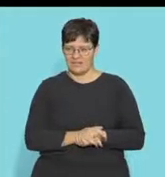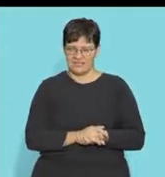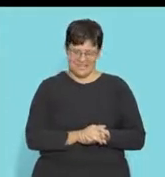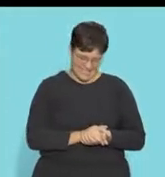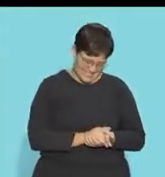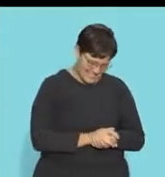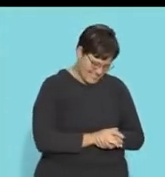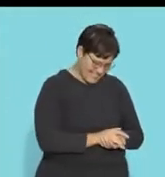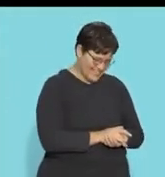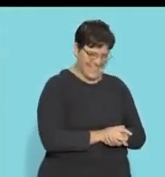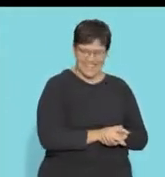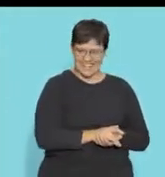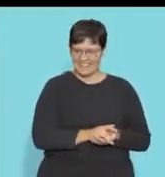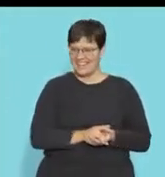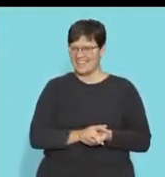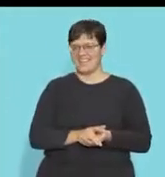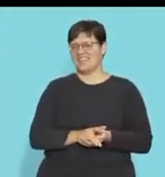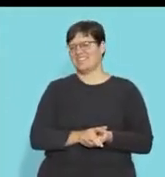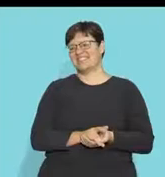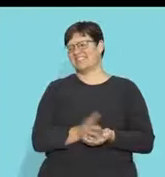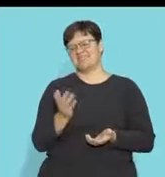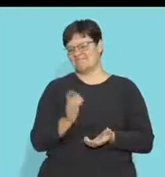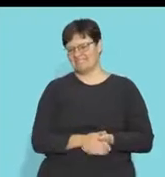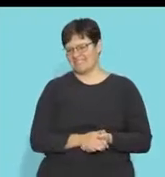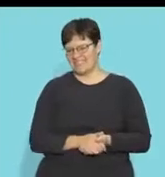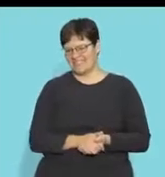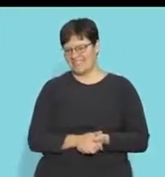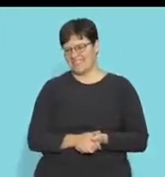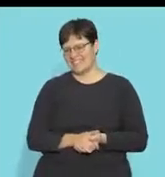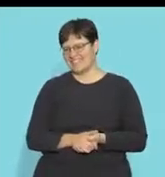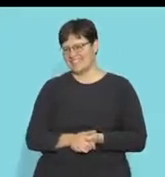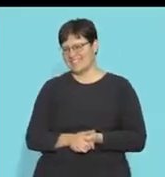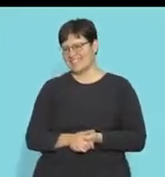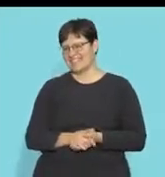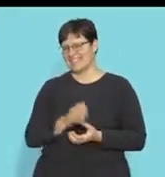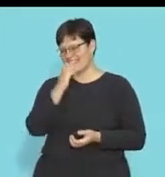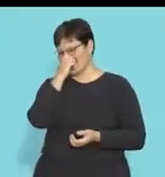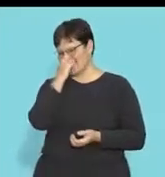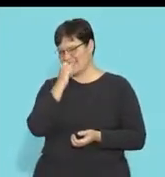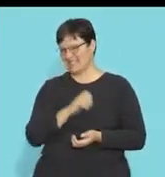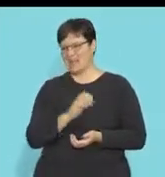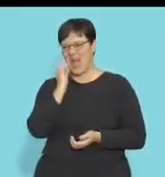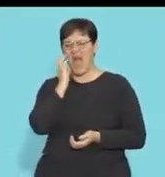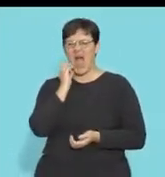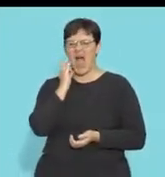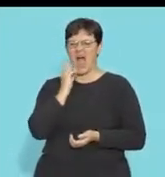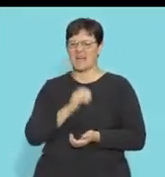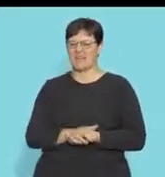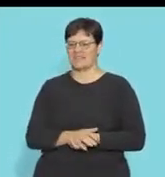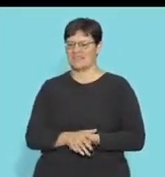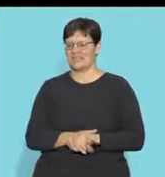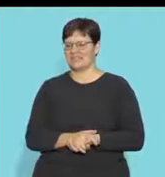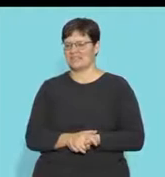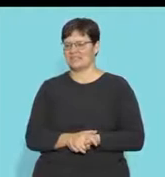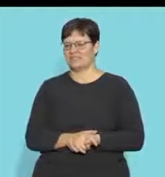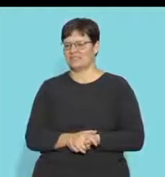okay, sorry, can I start again? What happened now? No, just support. Just erase the... Okay.